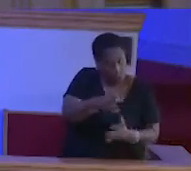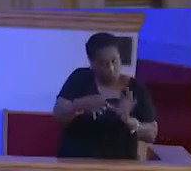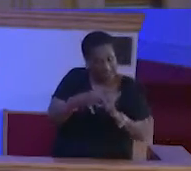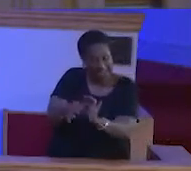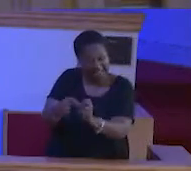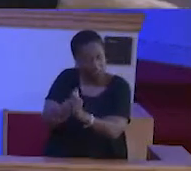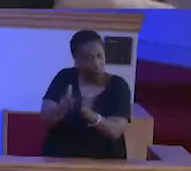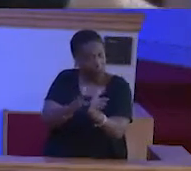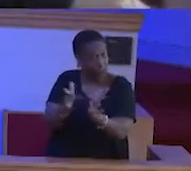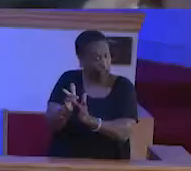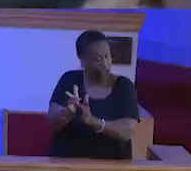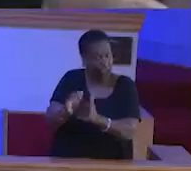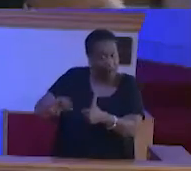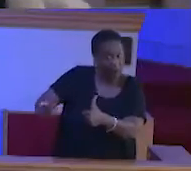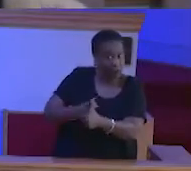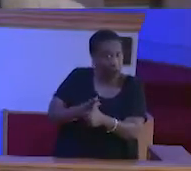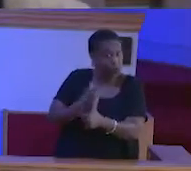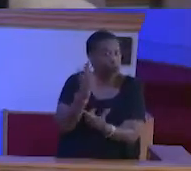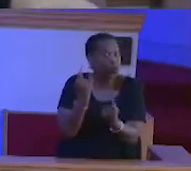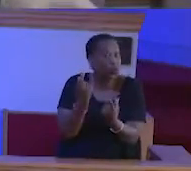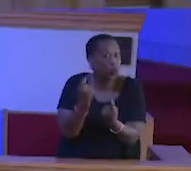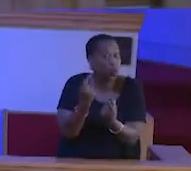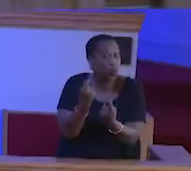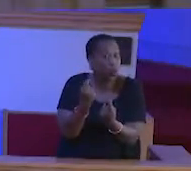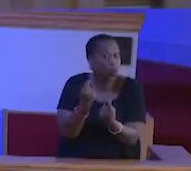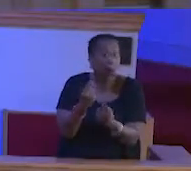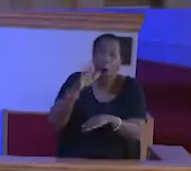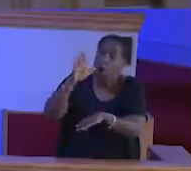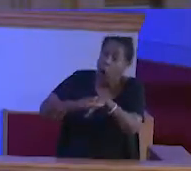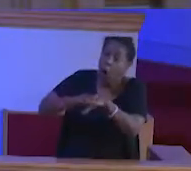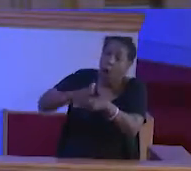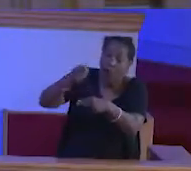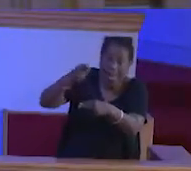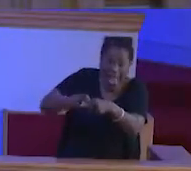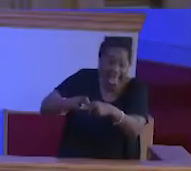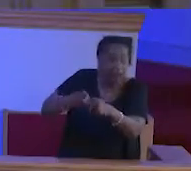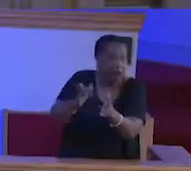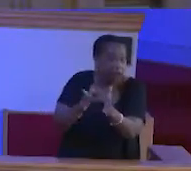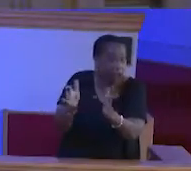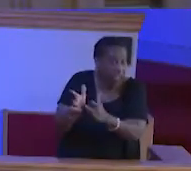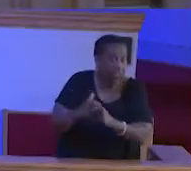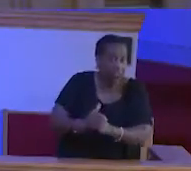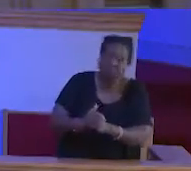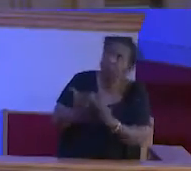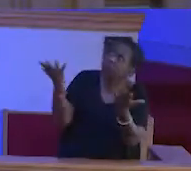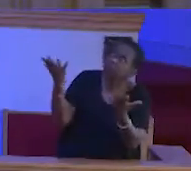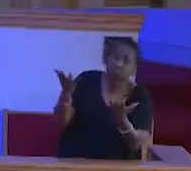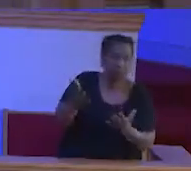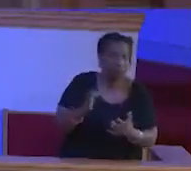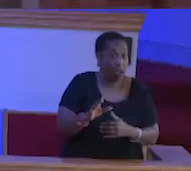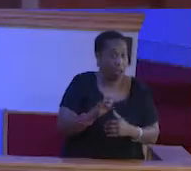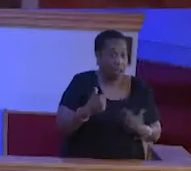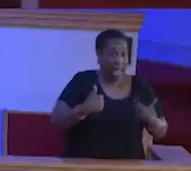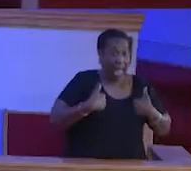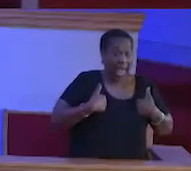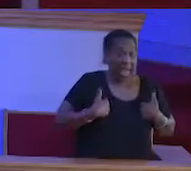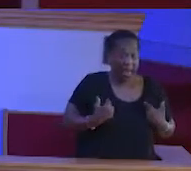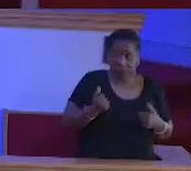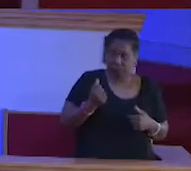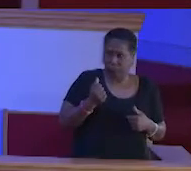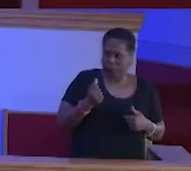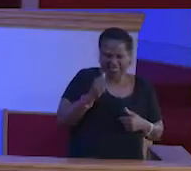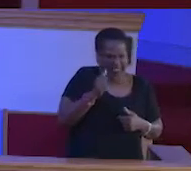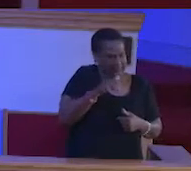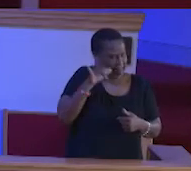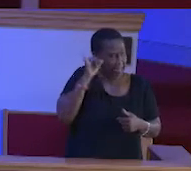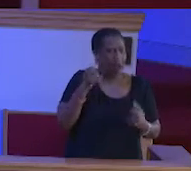Jesus, the first thing that you do is call on the name of Jesus. The other day I was on 495 on my